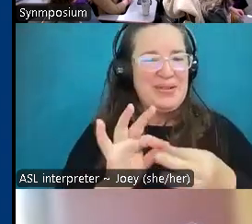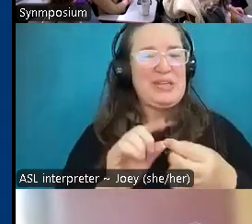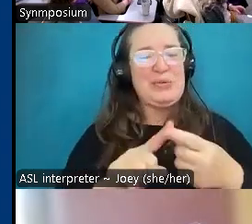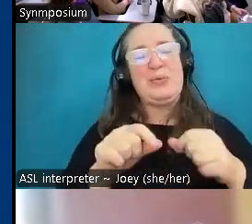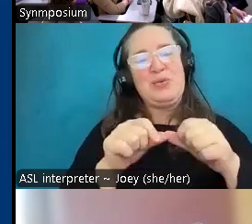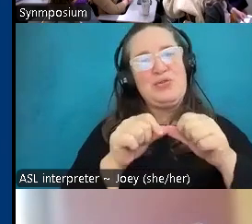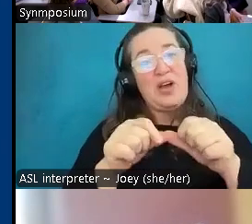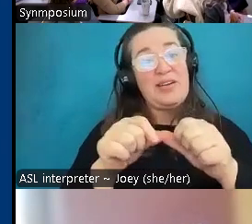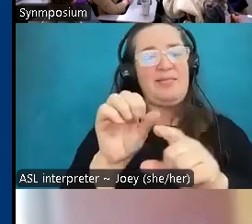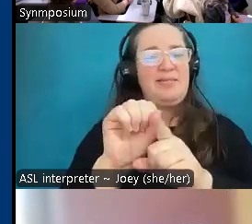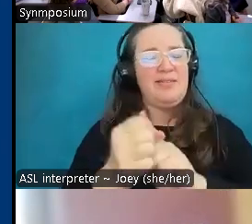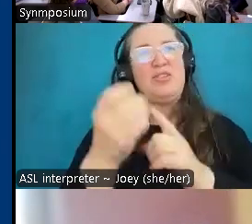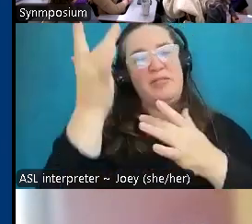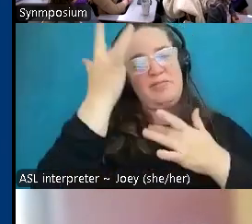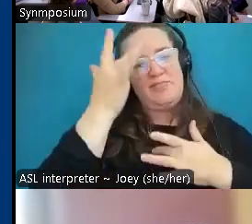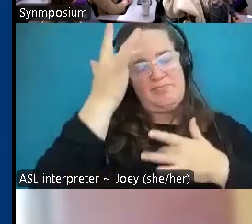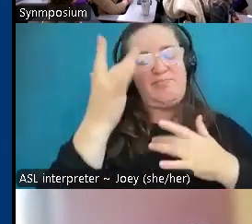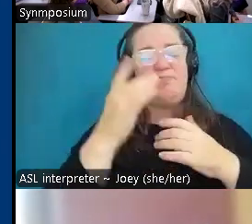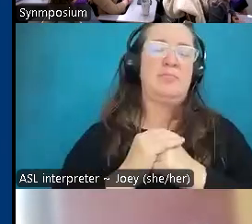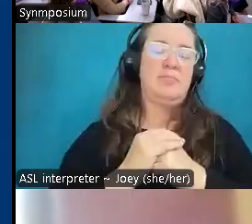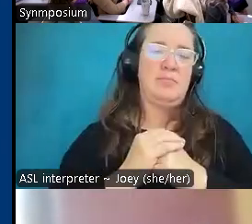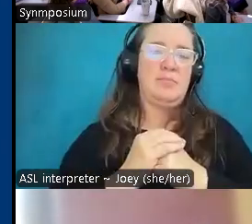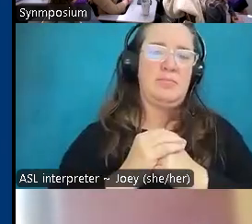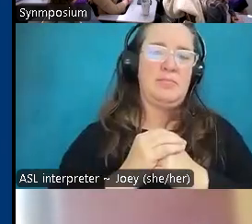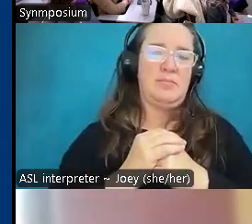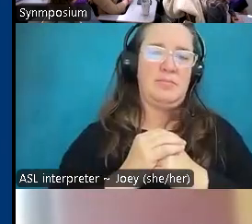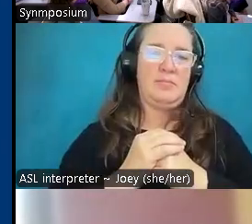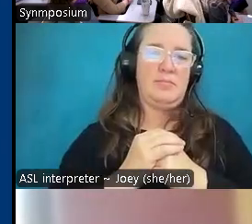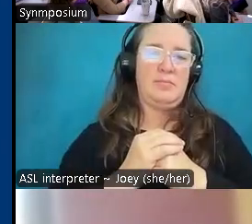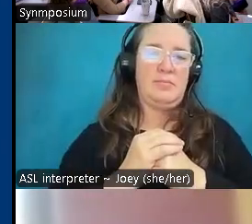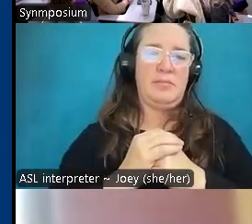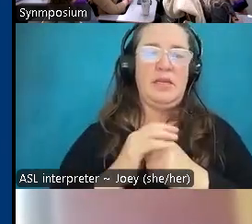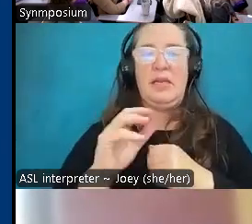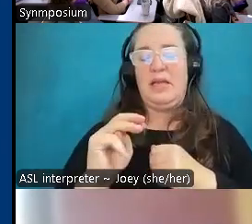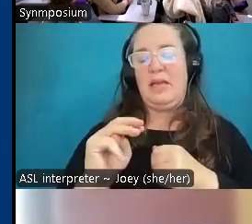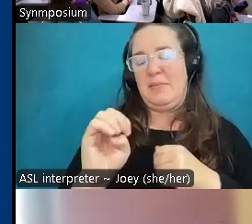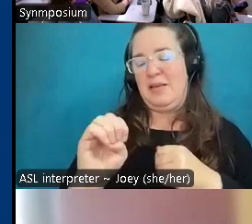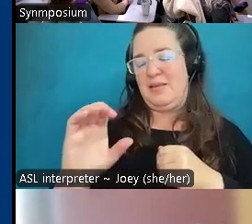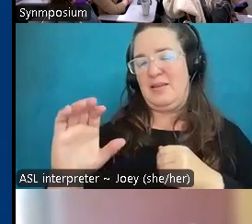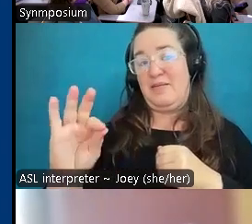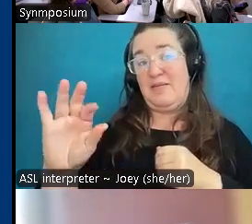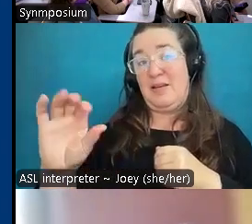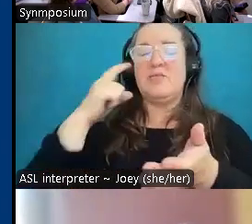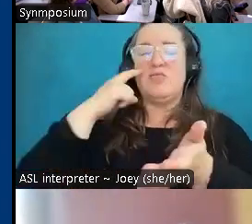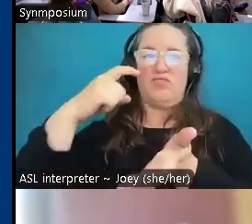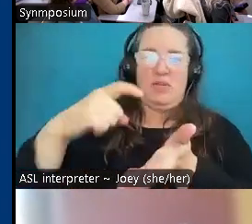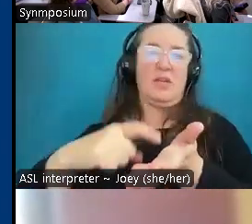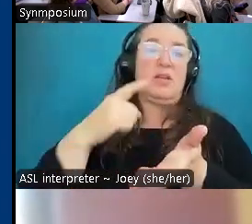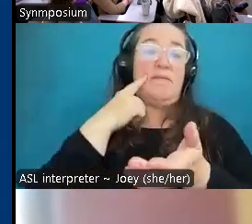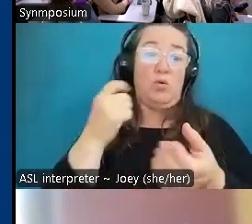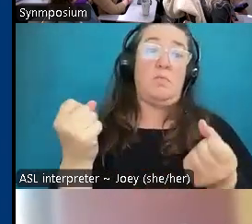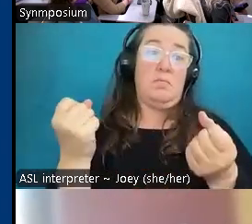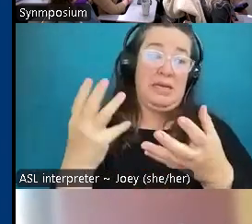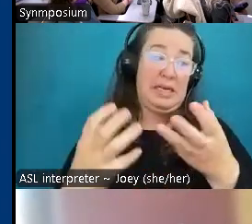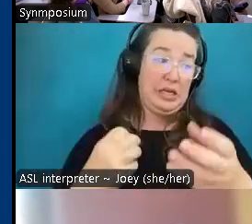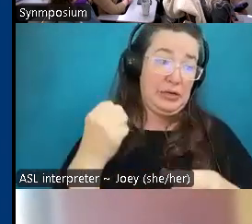and illnesses. And ME/CFS has been recognized for years, and so have AHRQs.